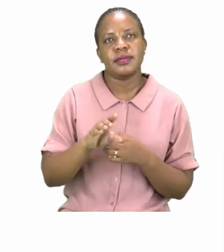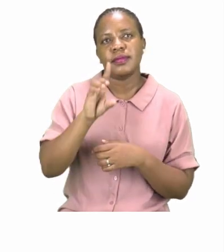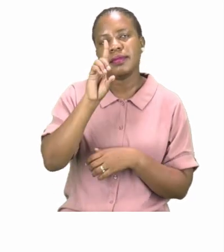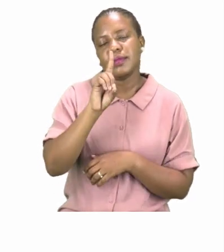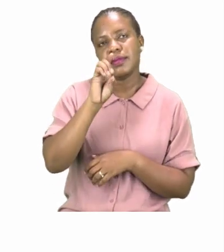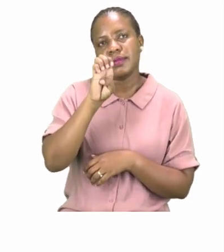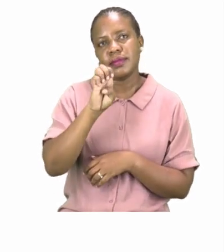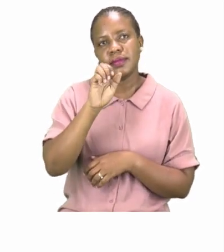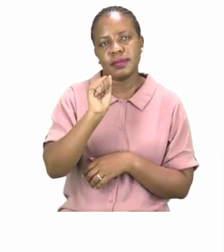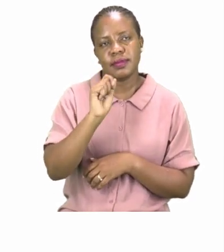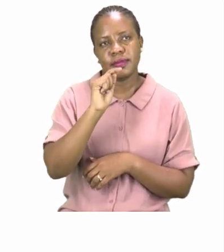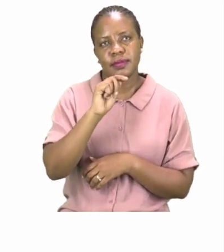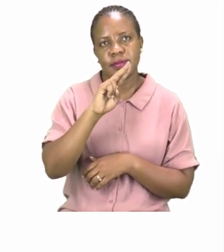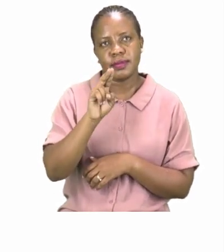deaths.